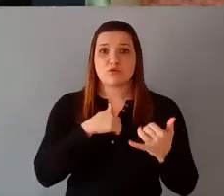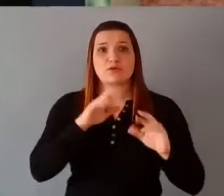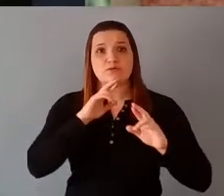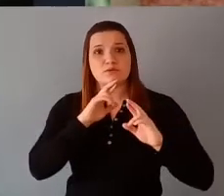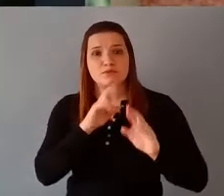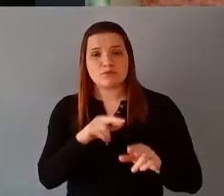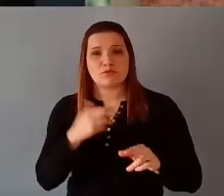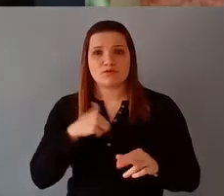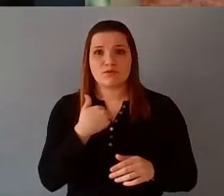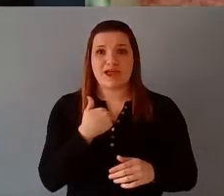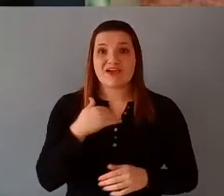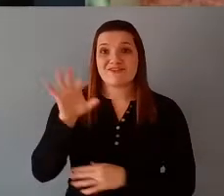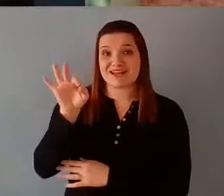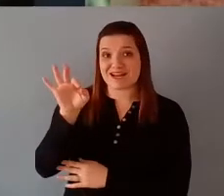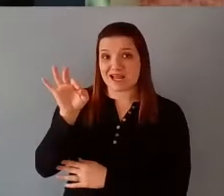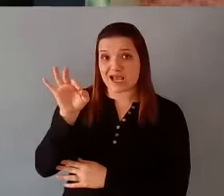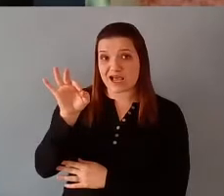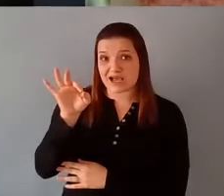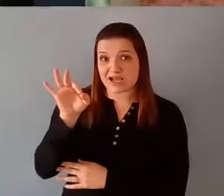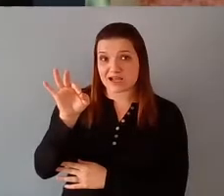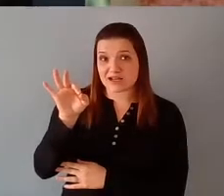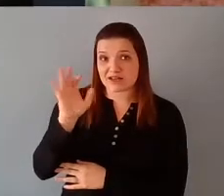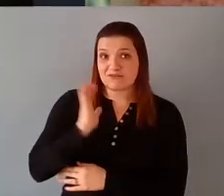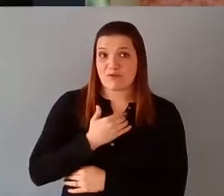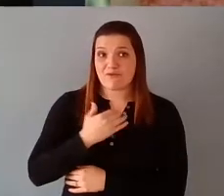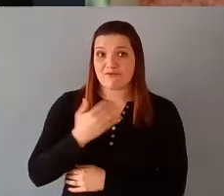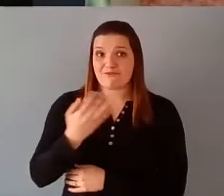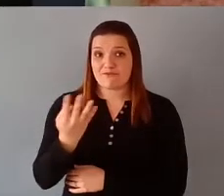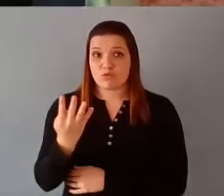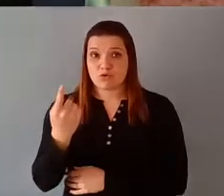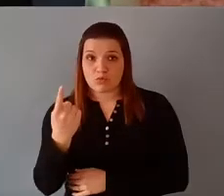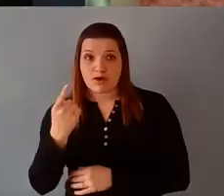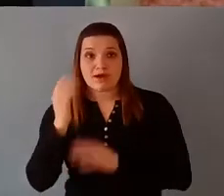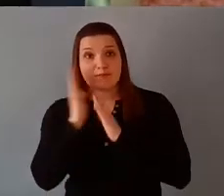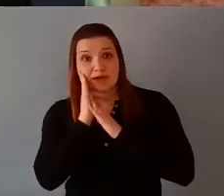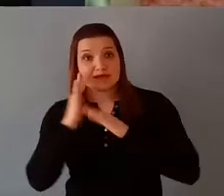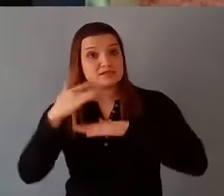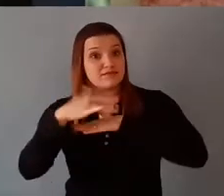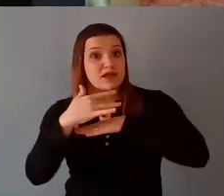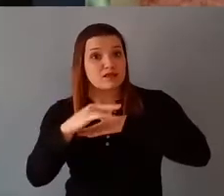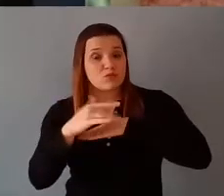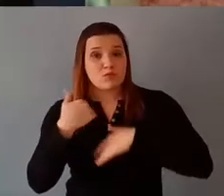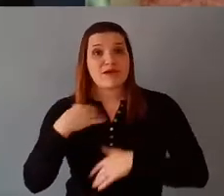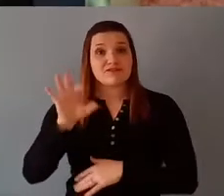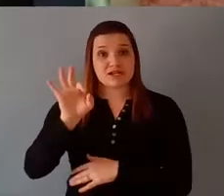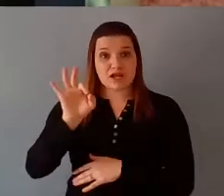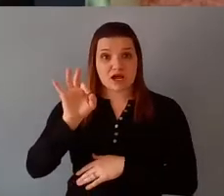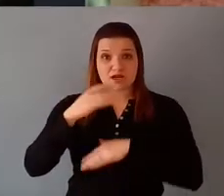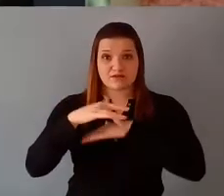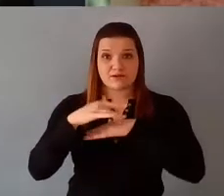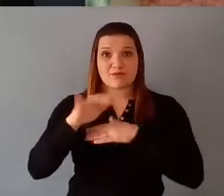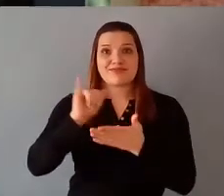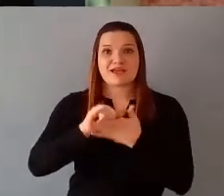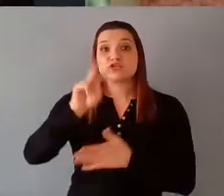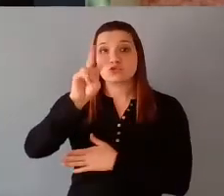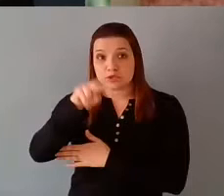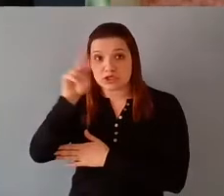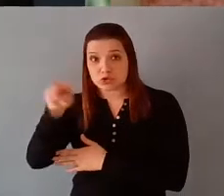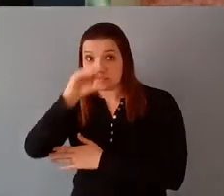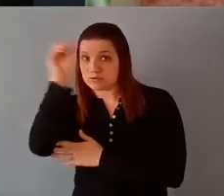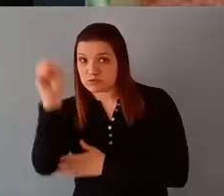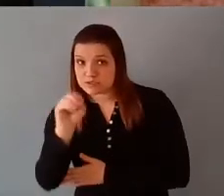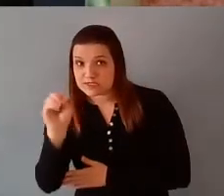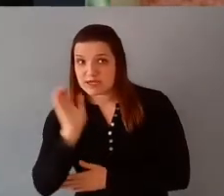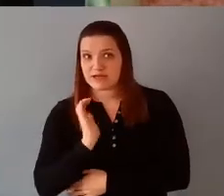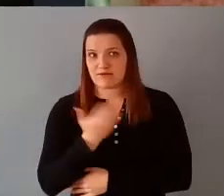have 9 of our 41 ICU beds that are available for occupancy. That's 22% of our ICU beds,